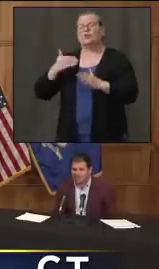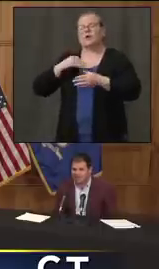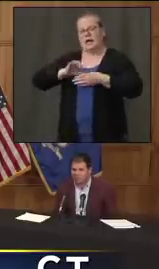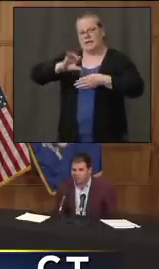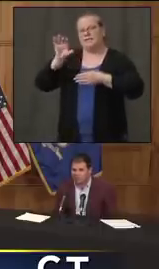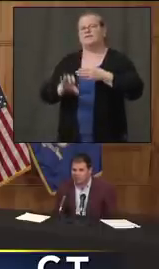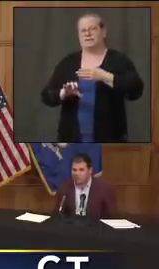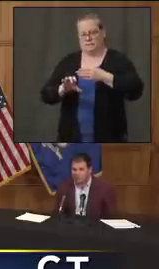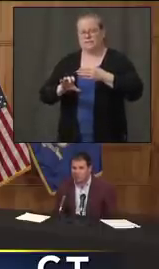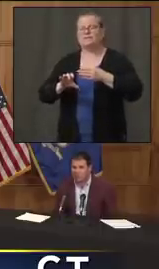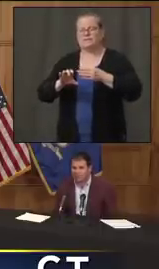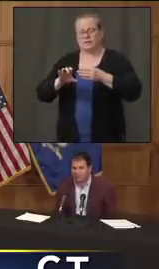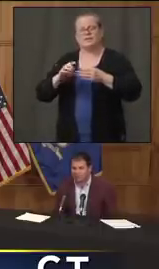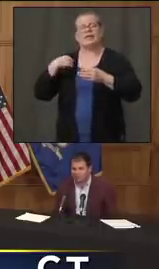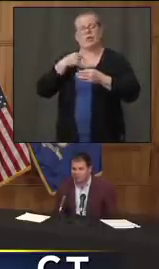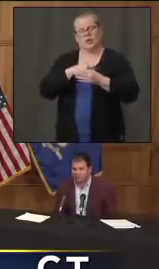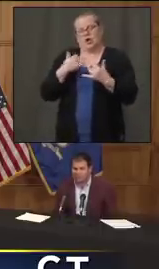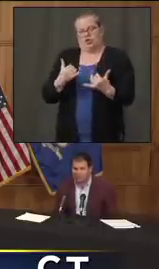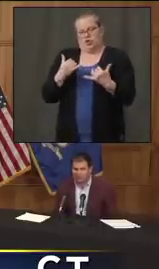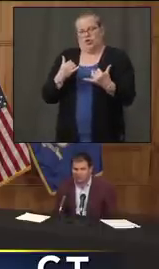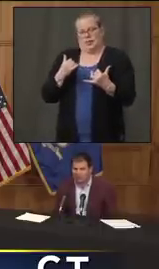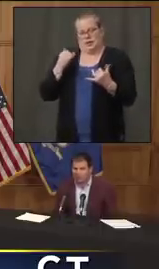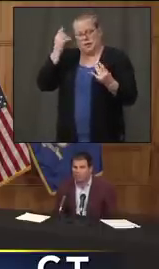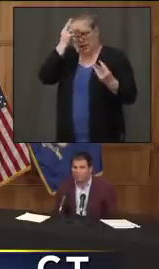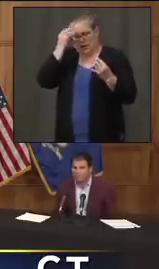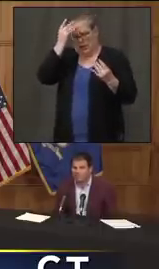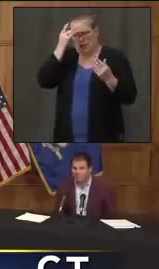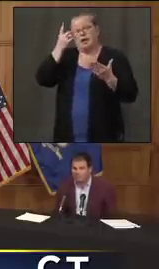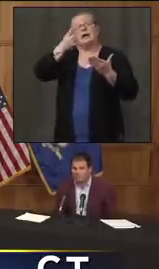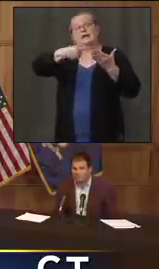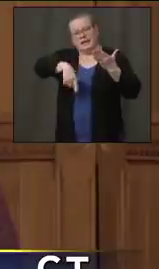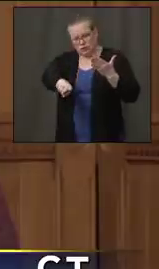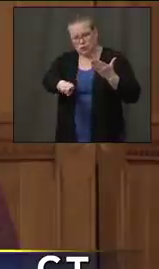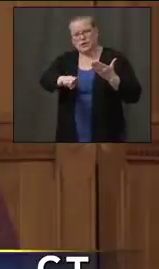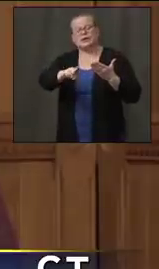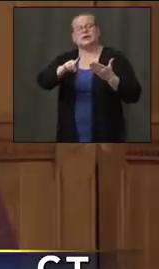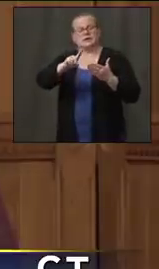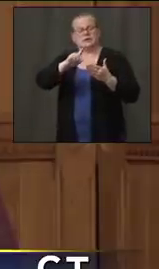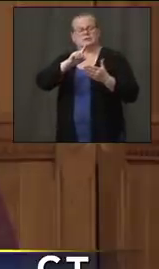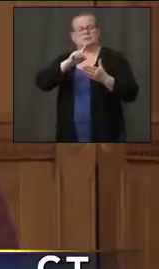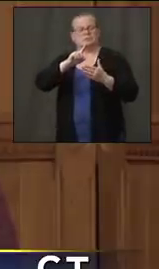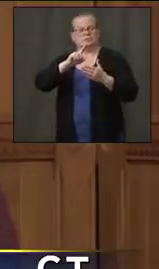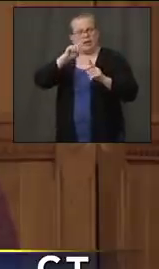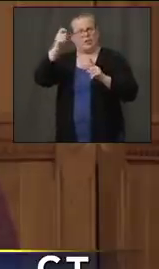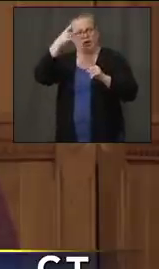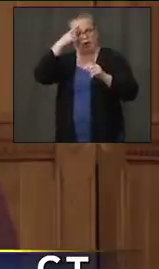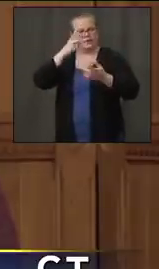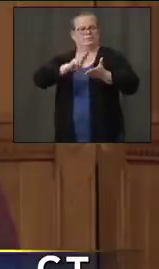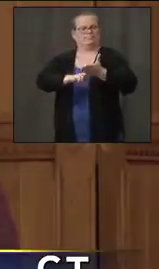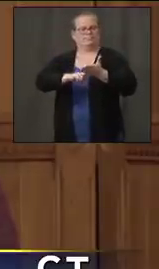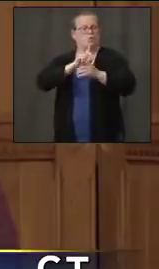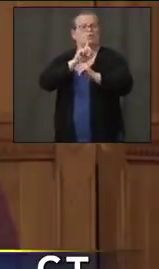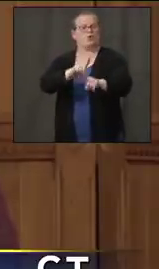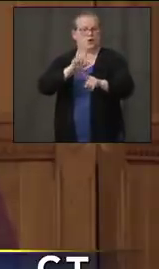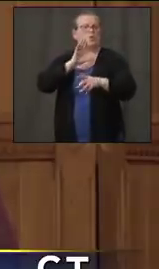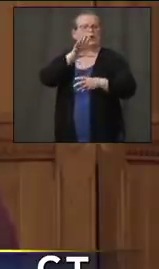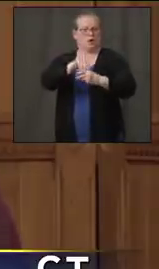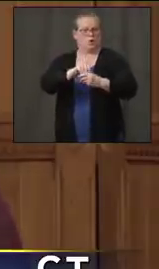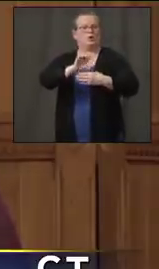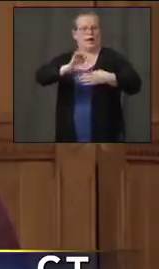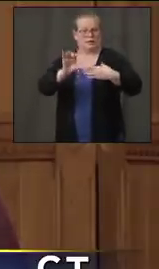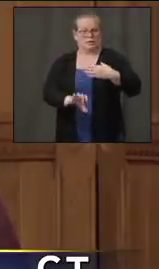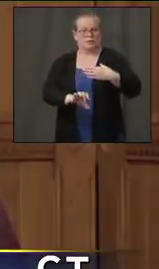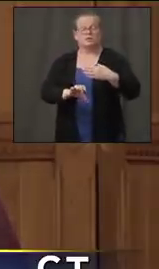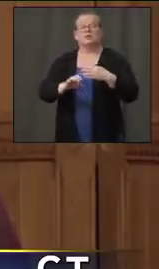in an executive order likely early next week, but we understand the importance of compliance here. In addition to the enforcement guidelines, we're going to ask businesses